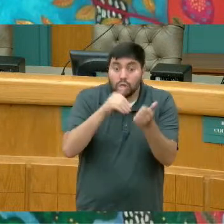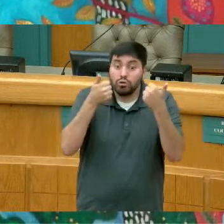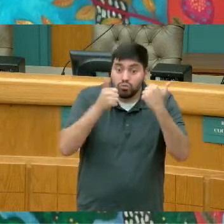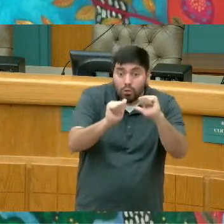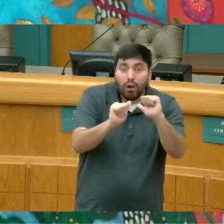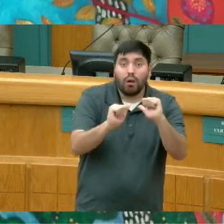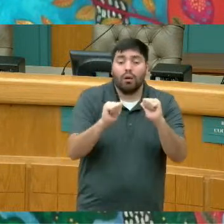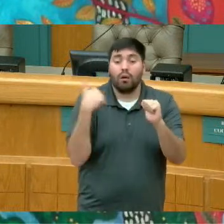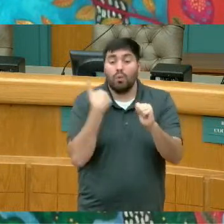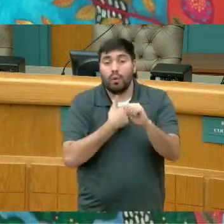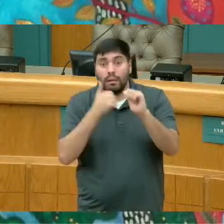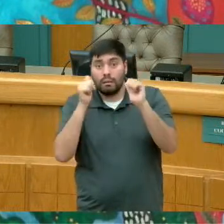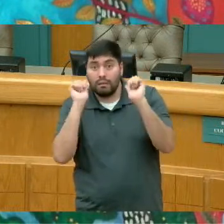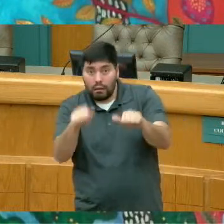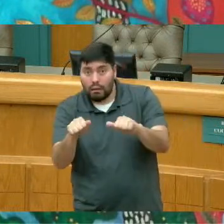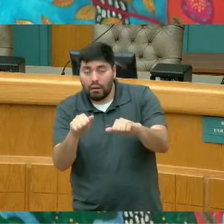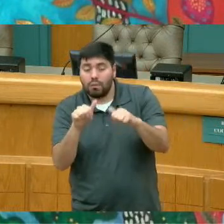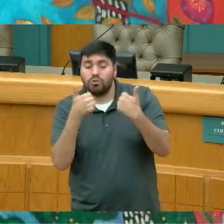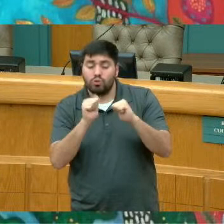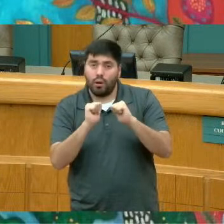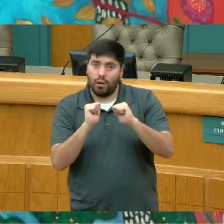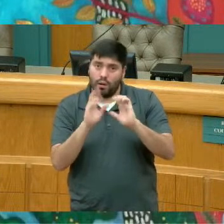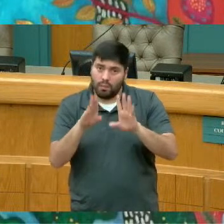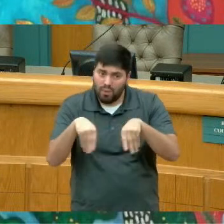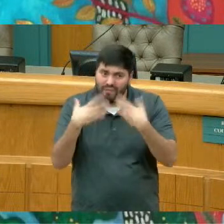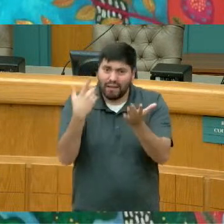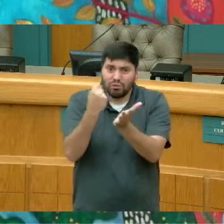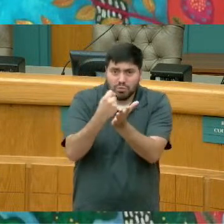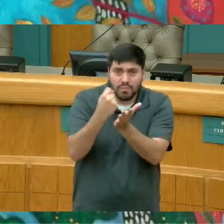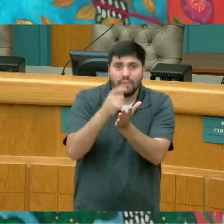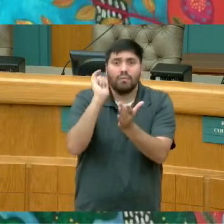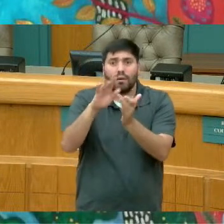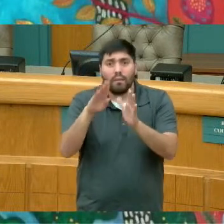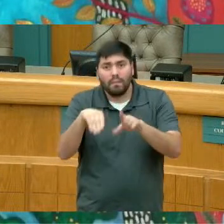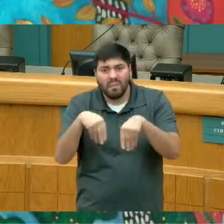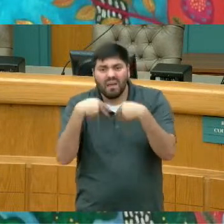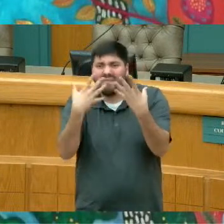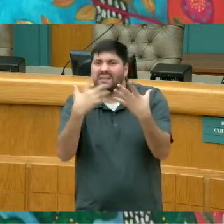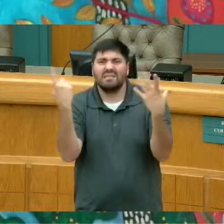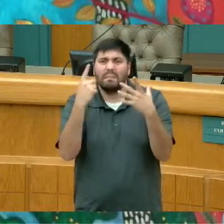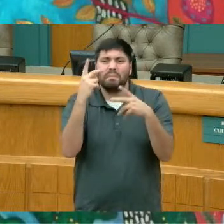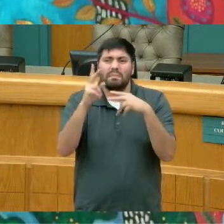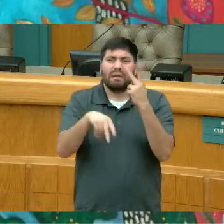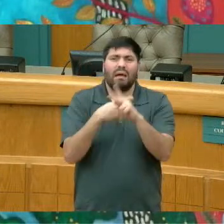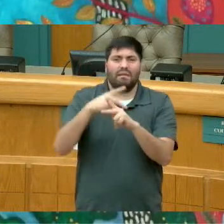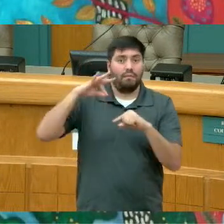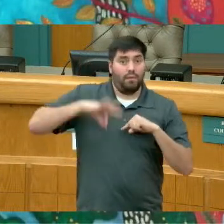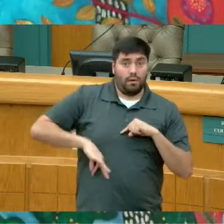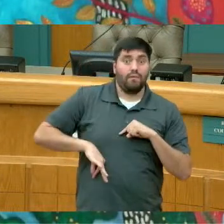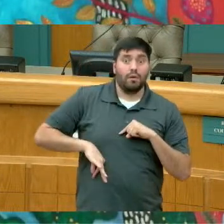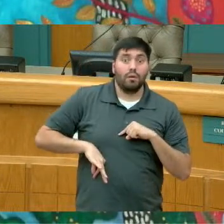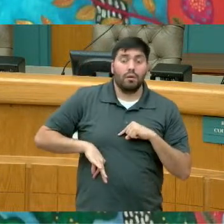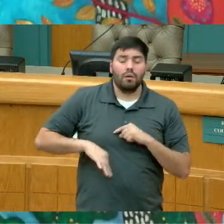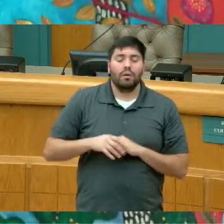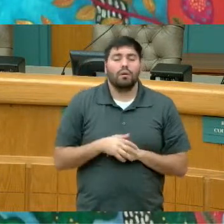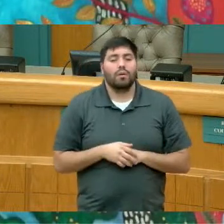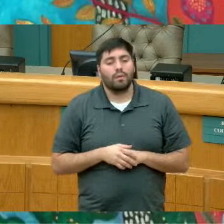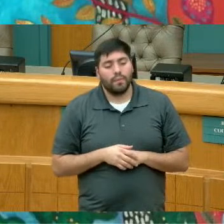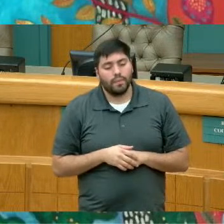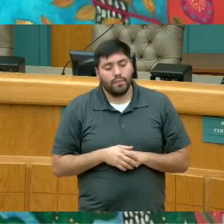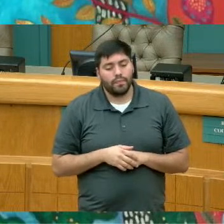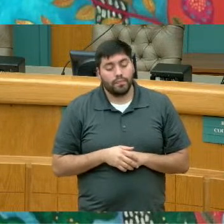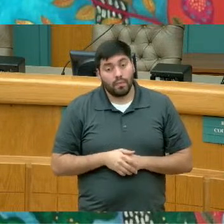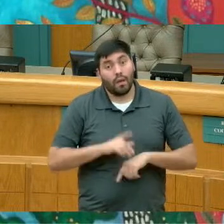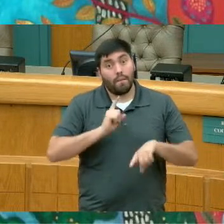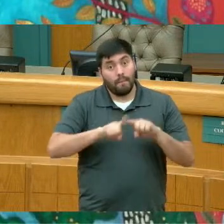do the best they can, creating the treatments that they believe could provide some benefit.